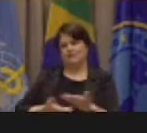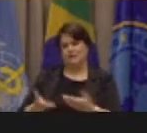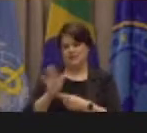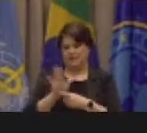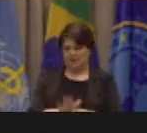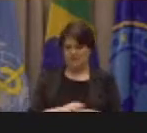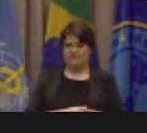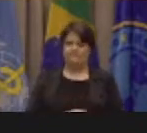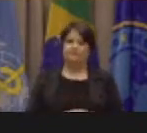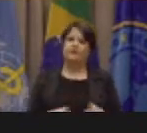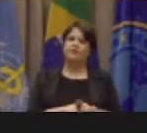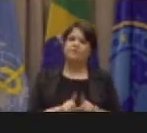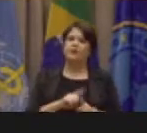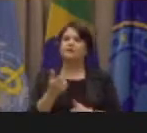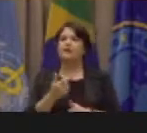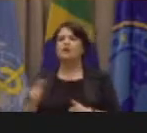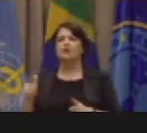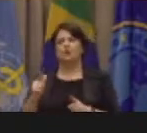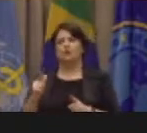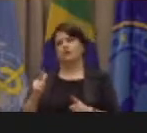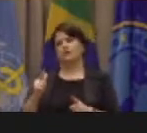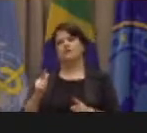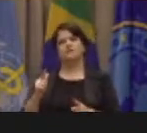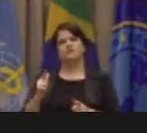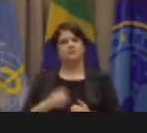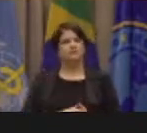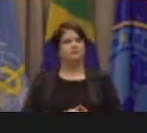something to solve these problems.